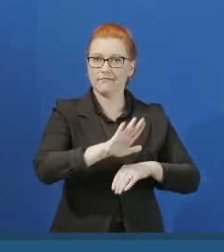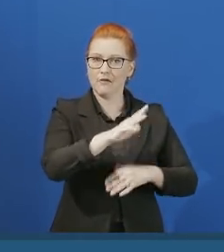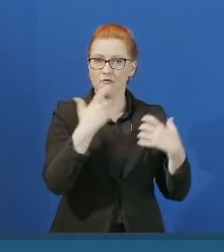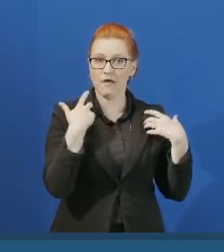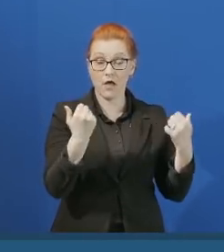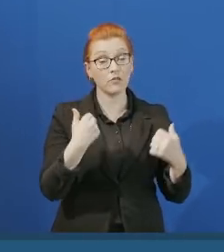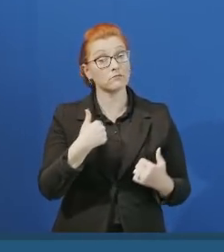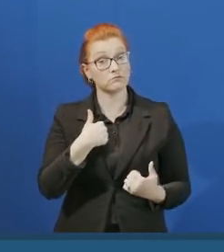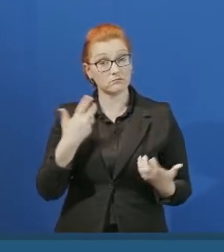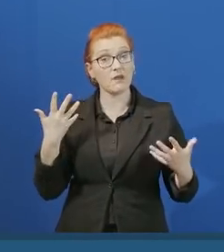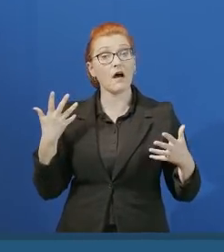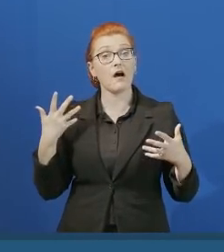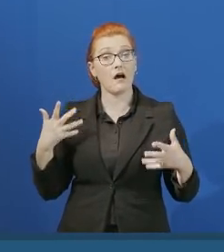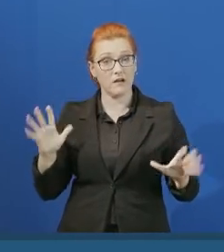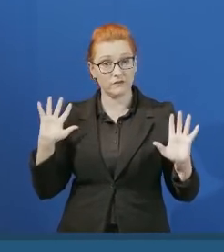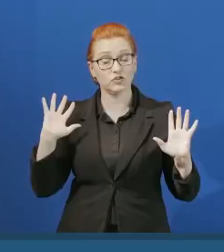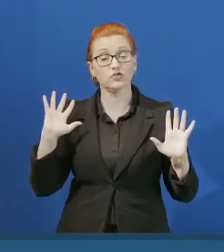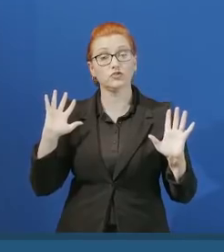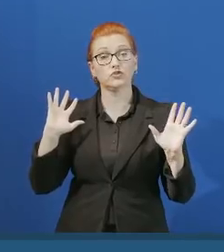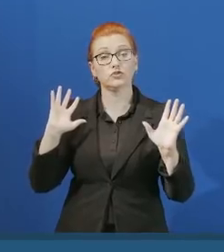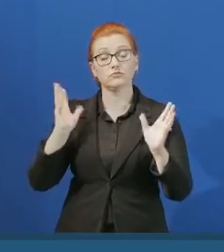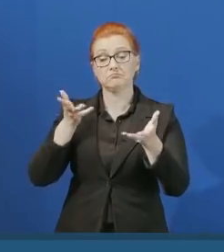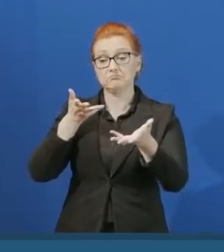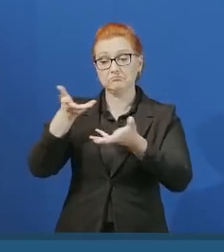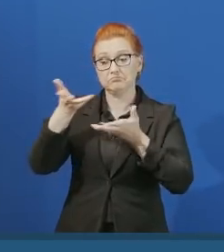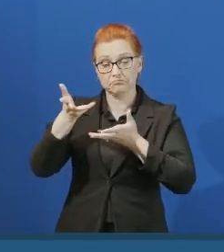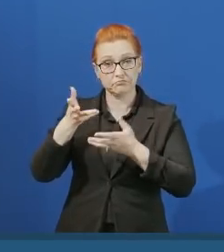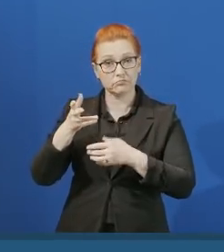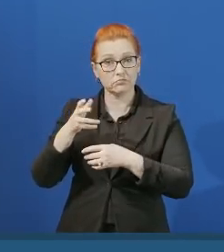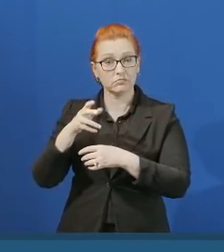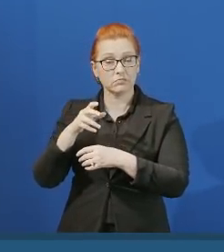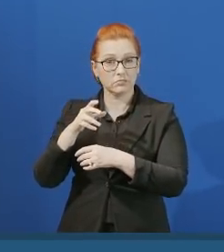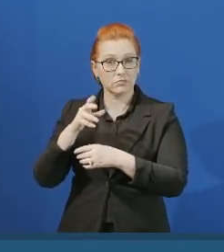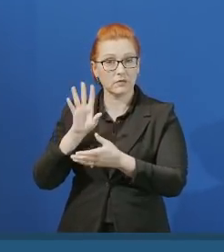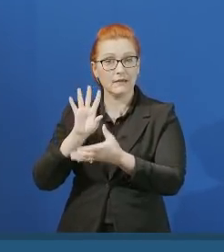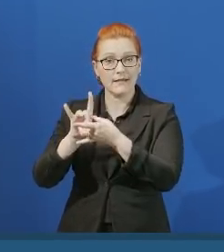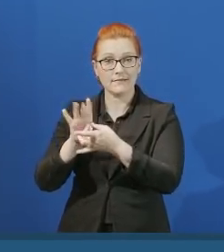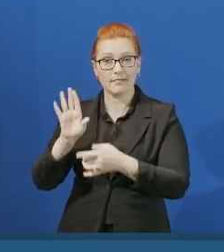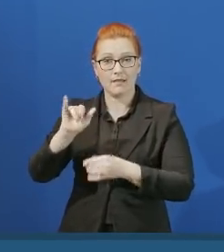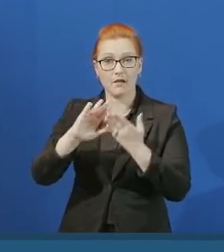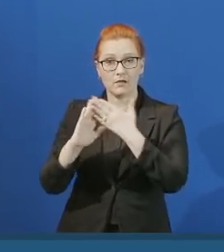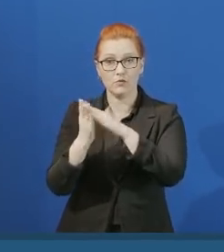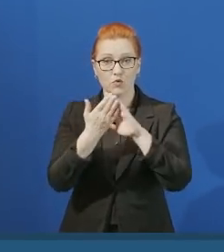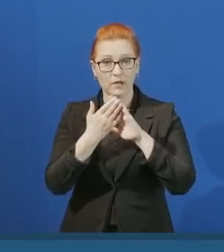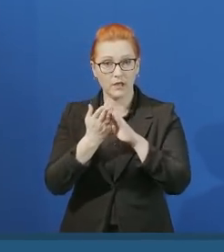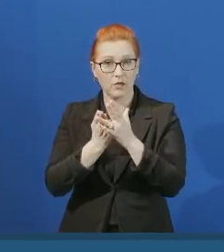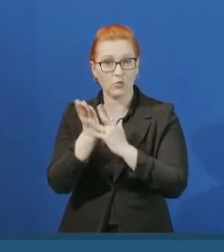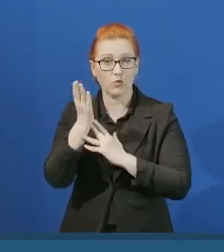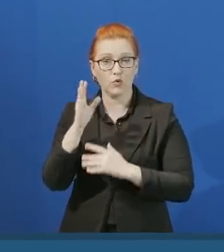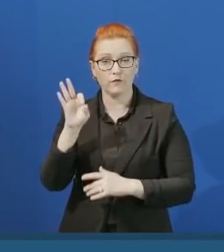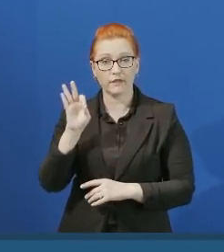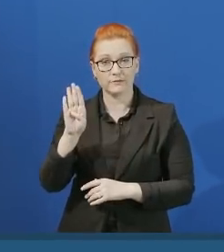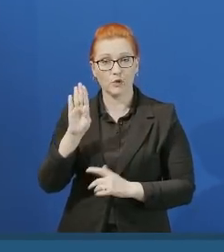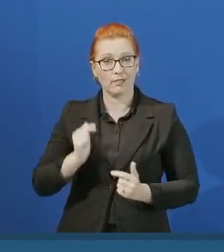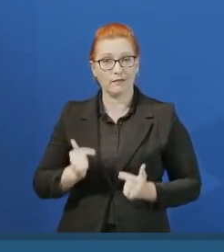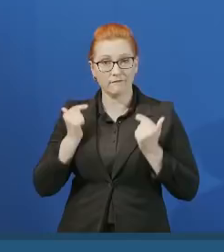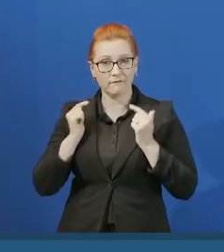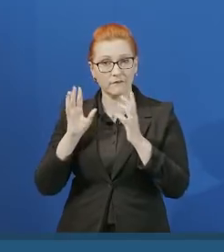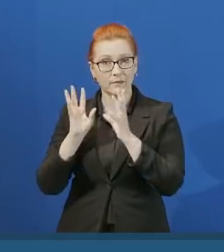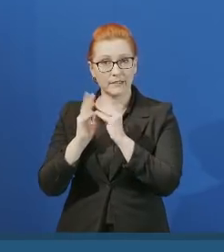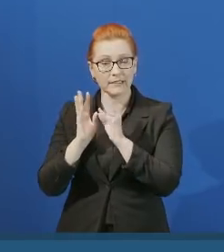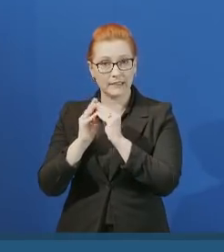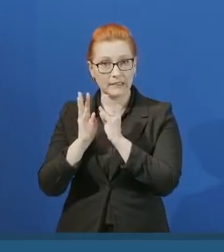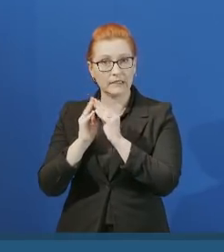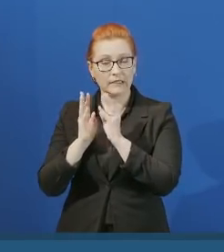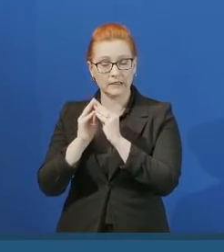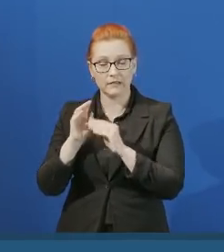community via their Facebook live meeting on Saturday night, and General McGuire, along with